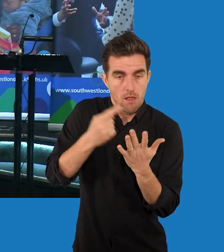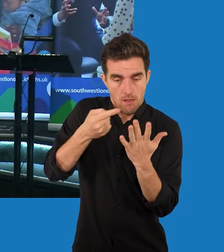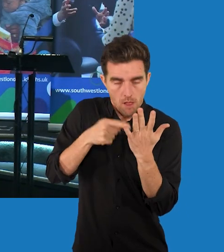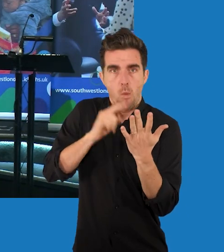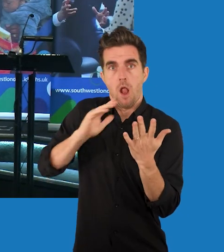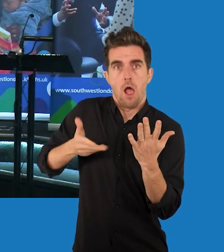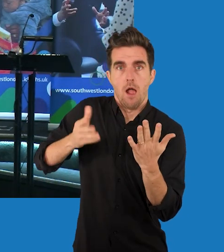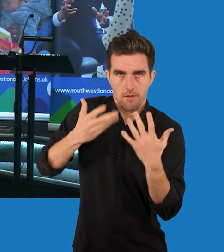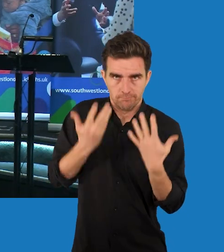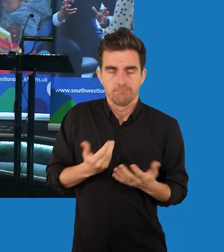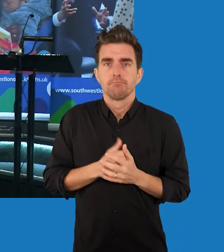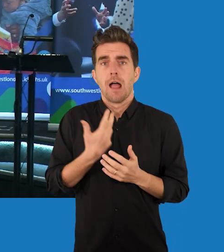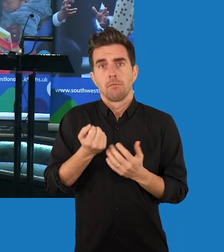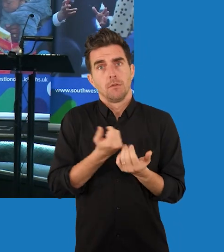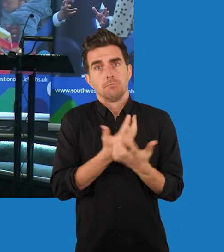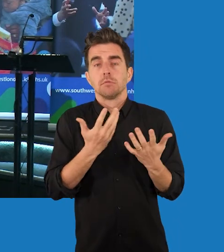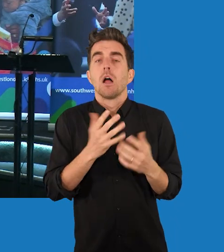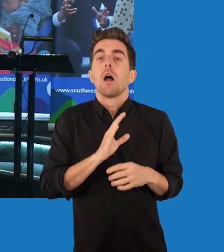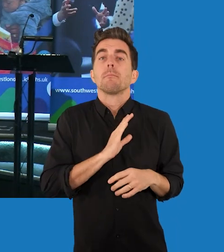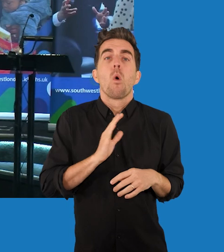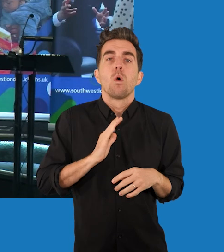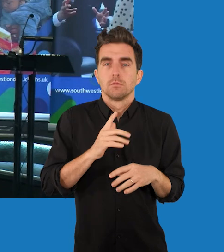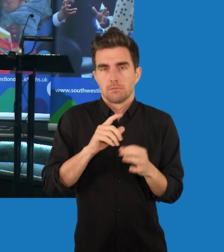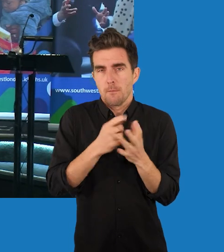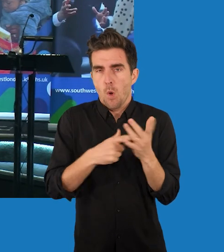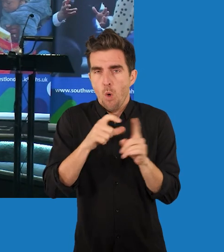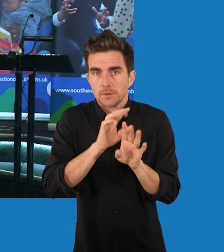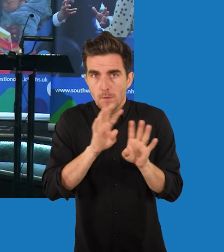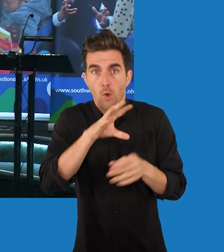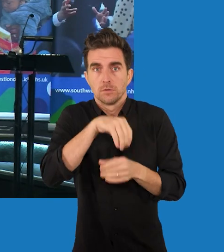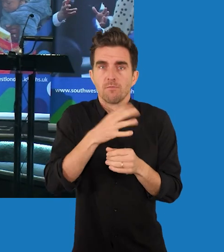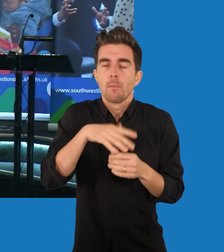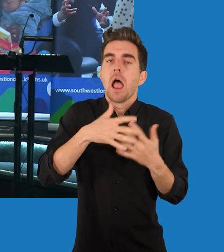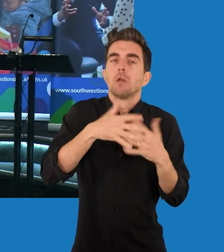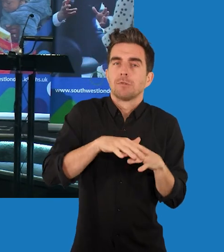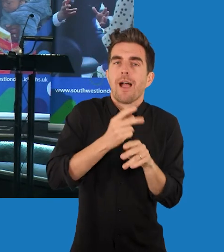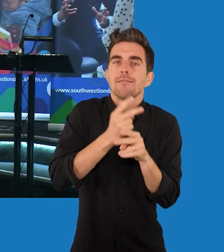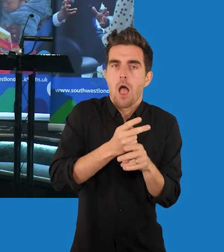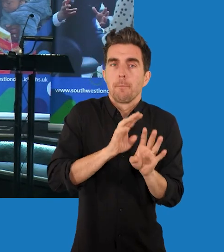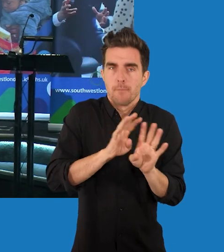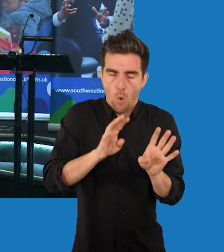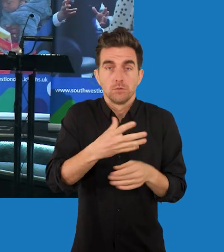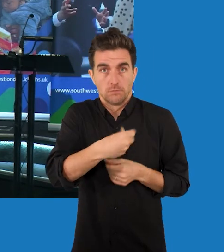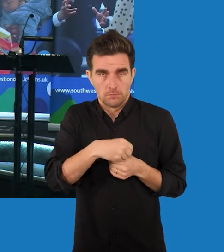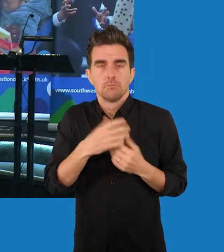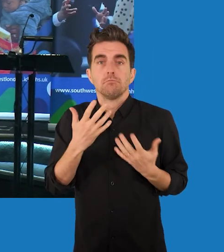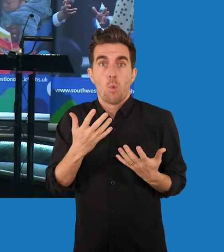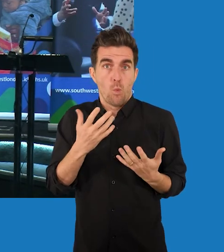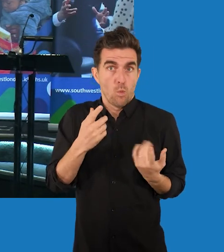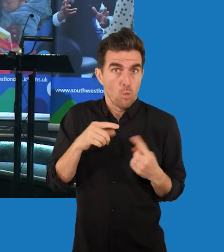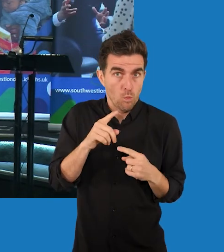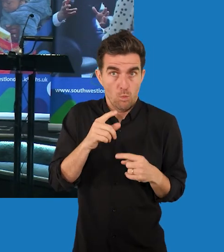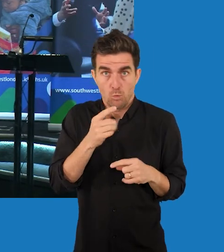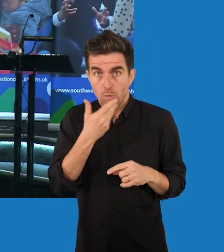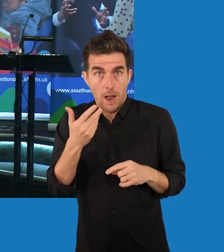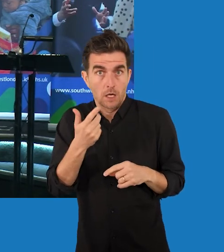agenda. We've also got a whole host of board members from the Integrated Care Board here. I wonder if you would